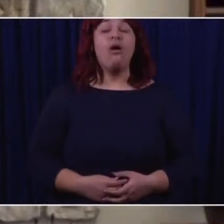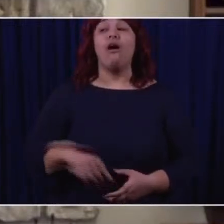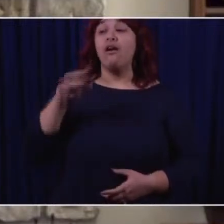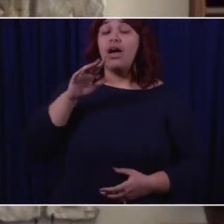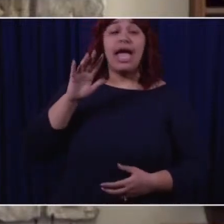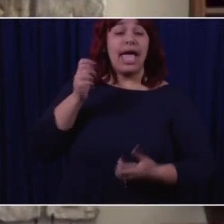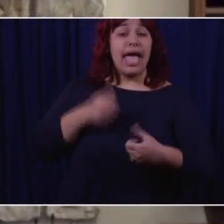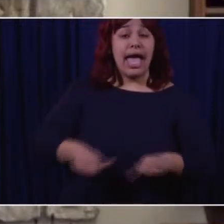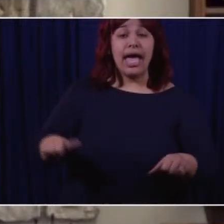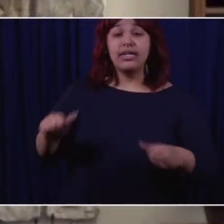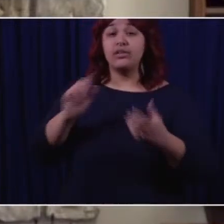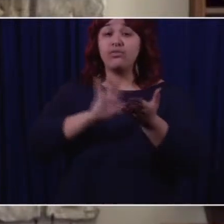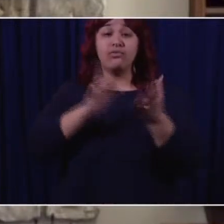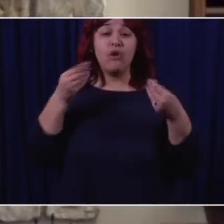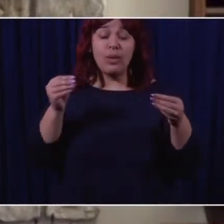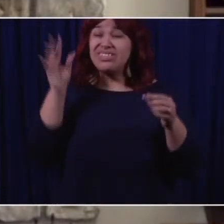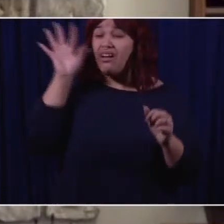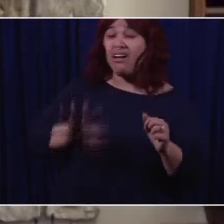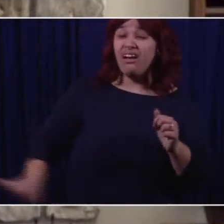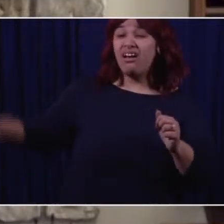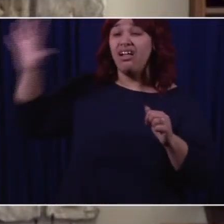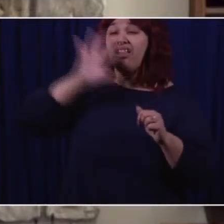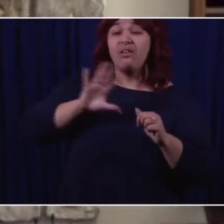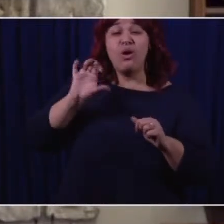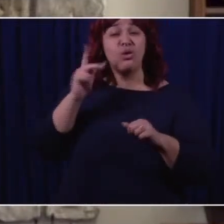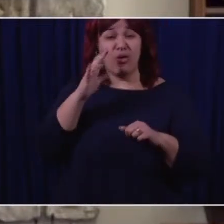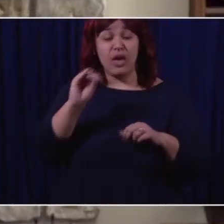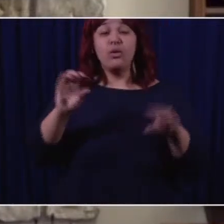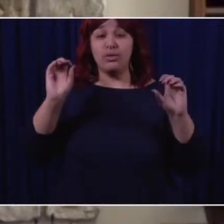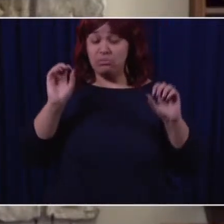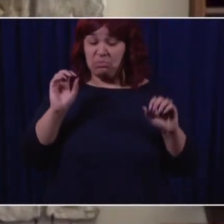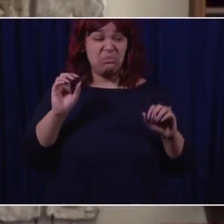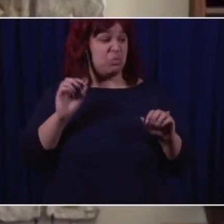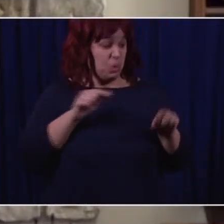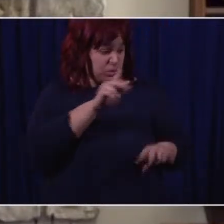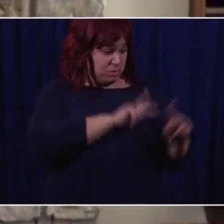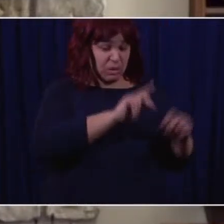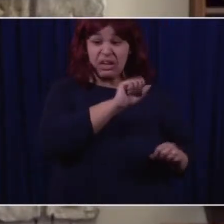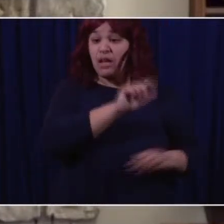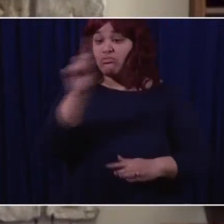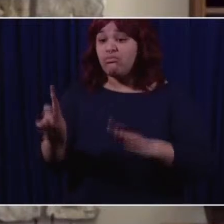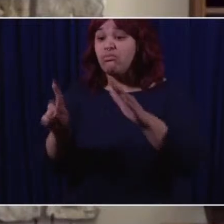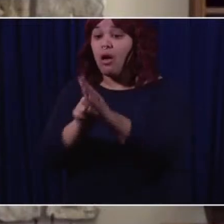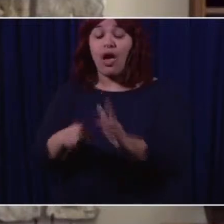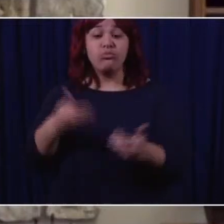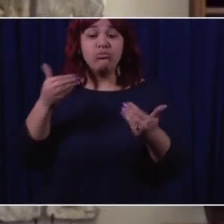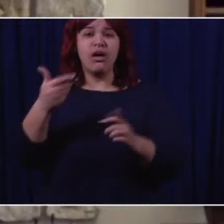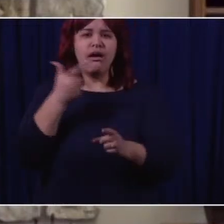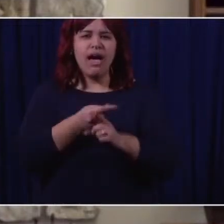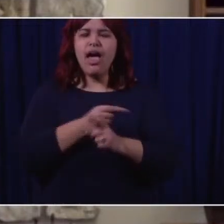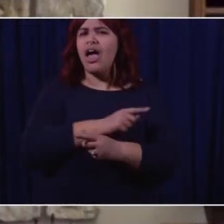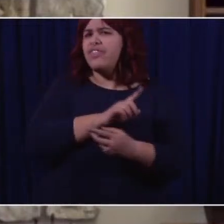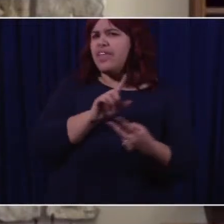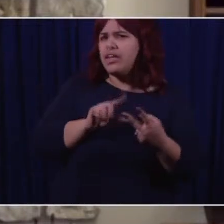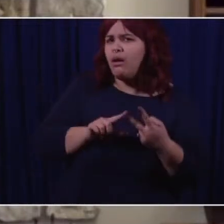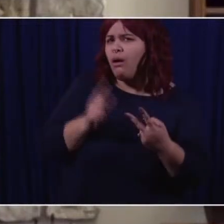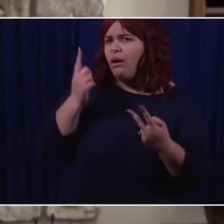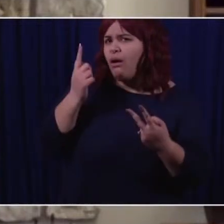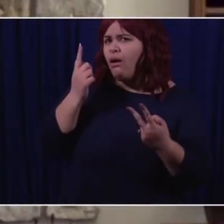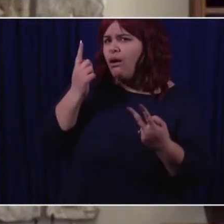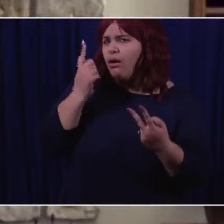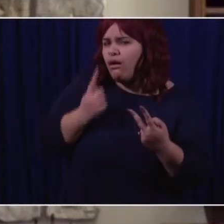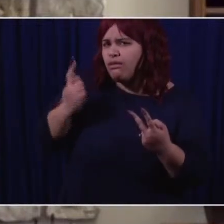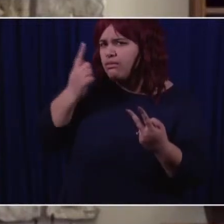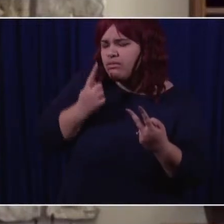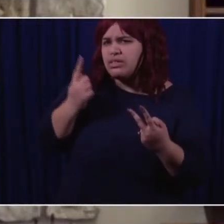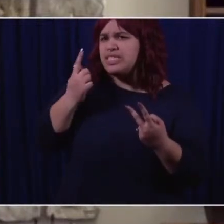be allowed to vaccinate that population? And then how do you plan on handling any abuse that you find? Because it seems like the state's relying